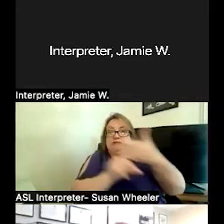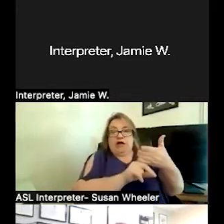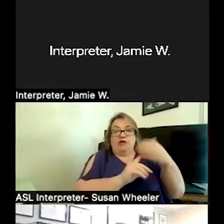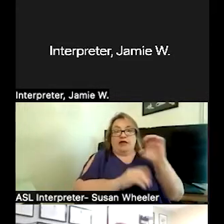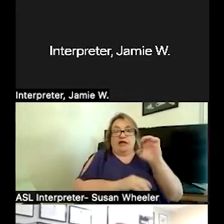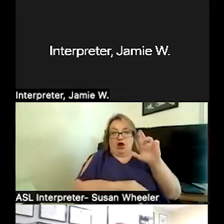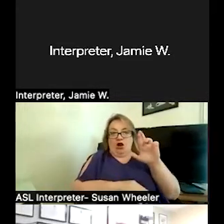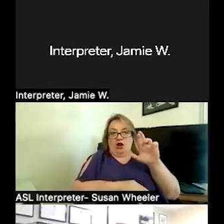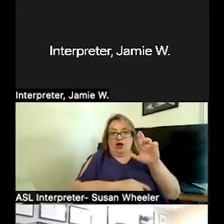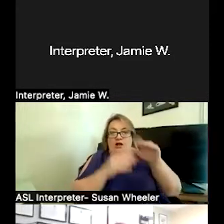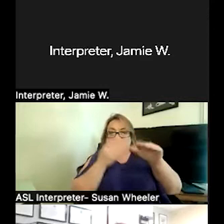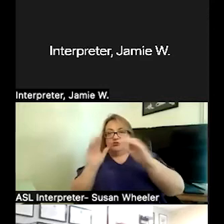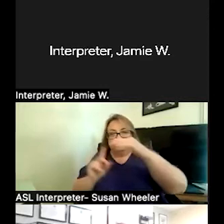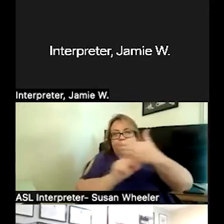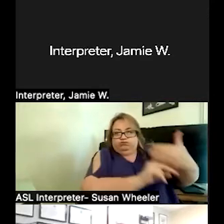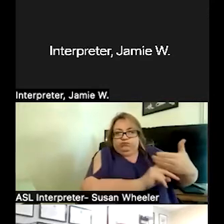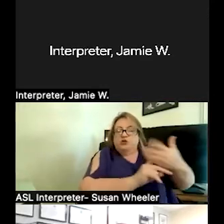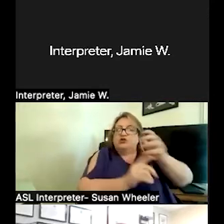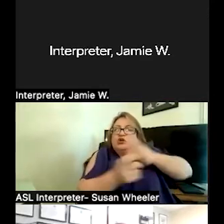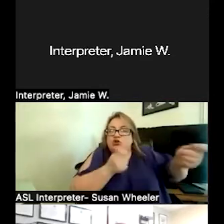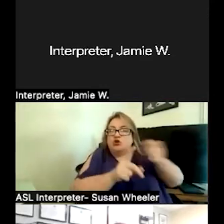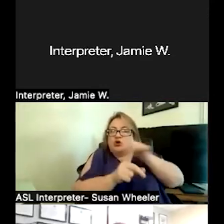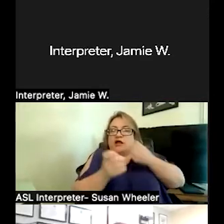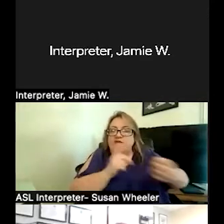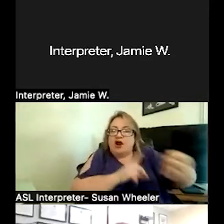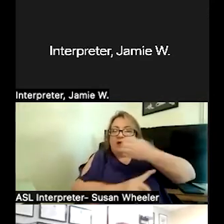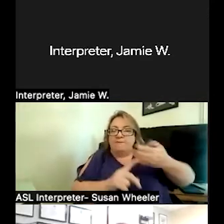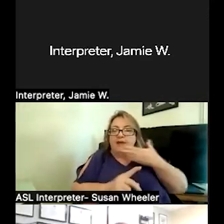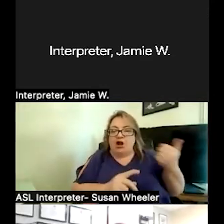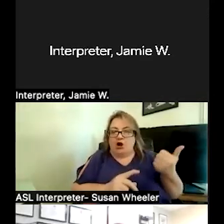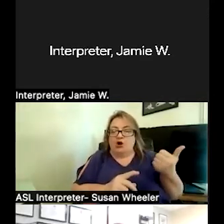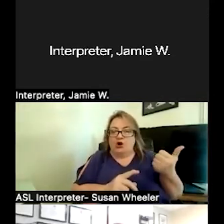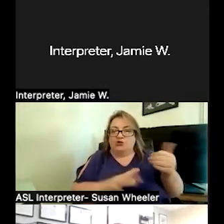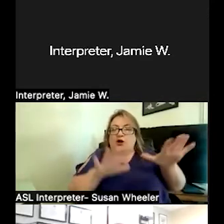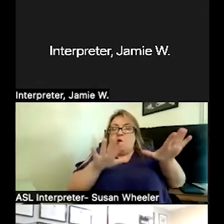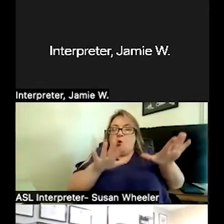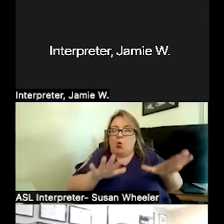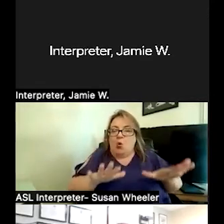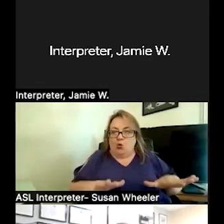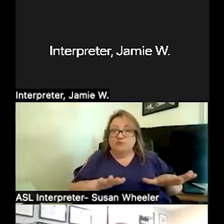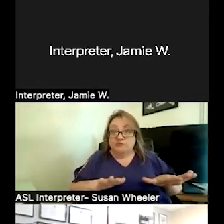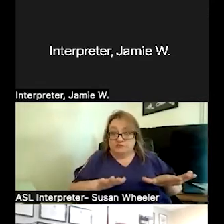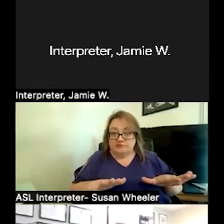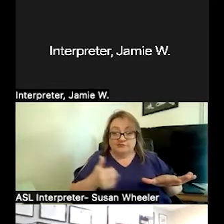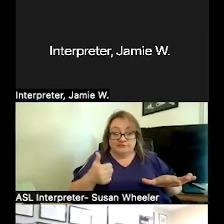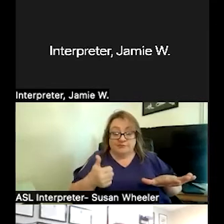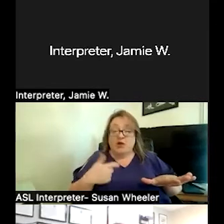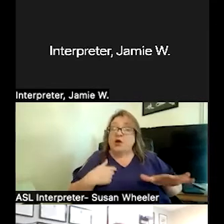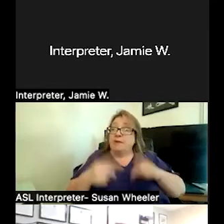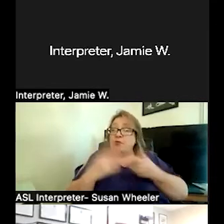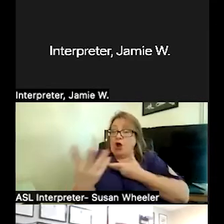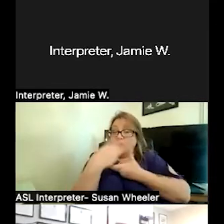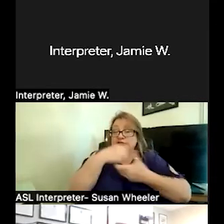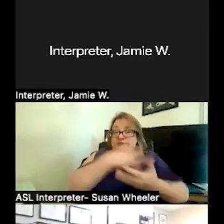another area where you can control the environment a little bit more and try to tone it down. Because with the autism